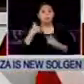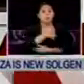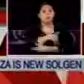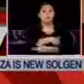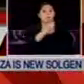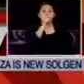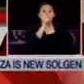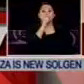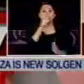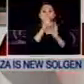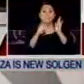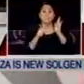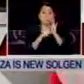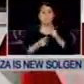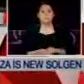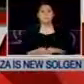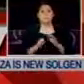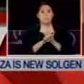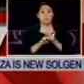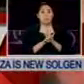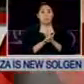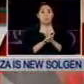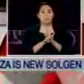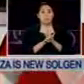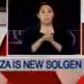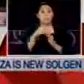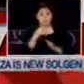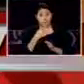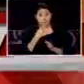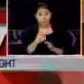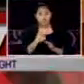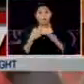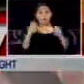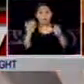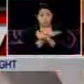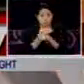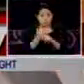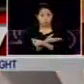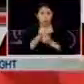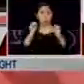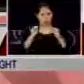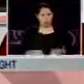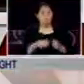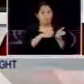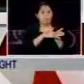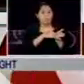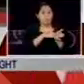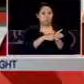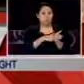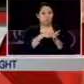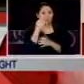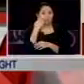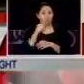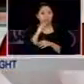in cases of 1405, Your Honor, impeachment is an exception. What does that mean? That when